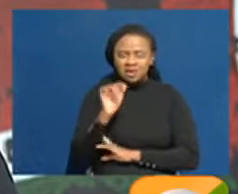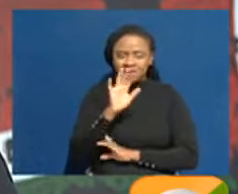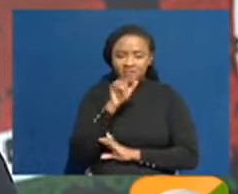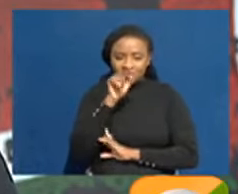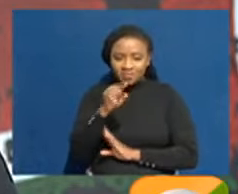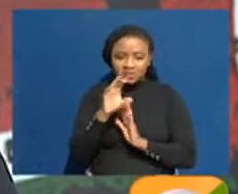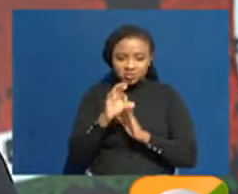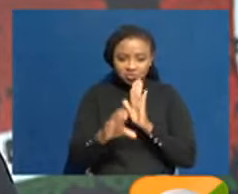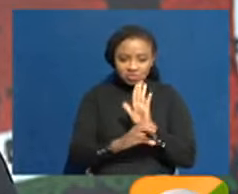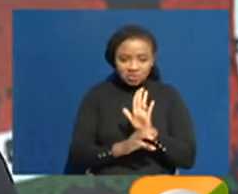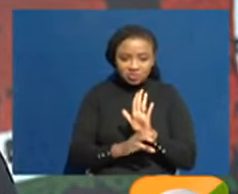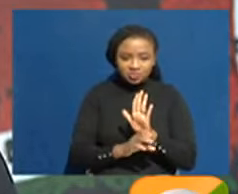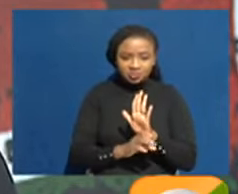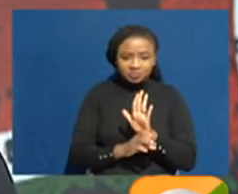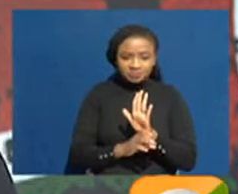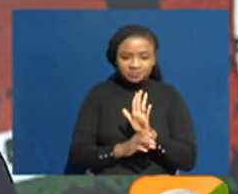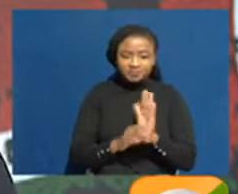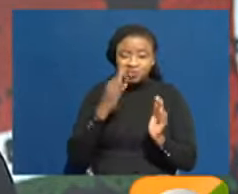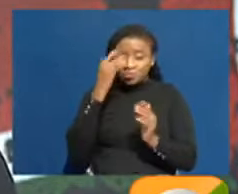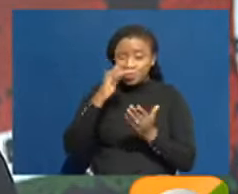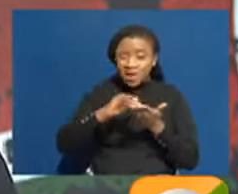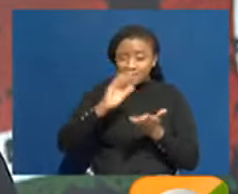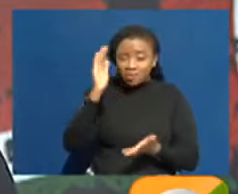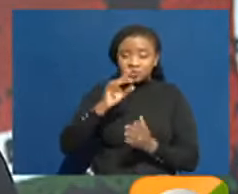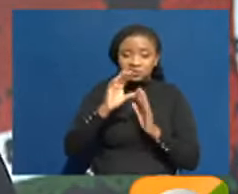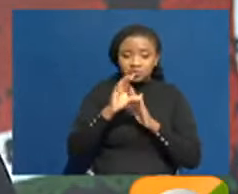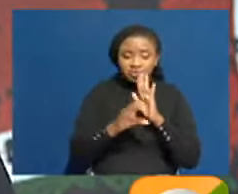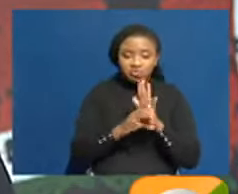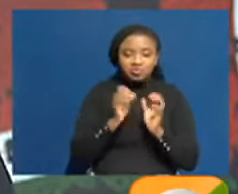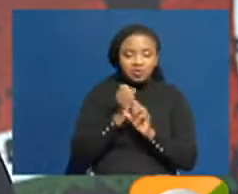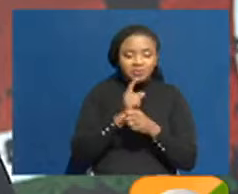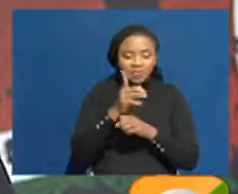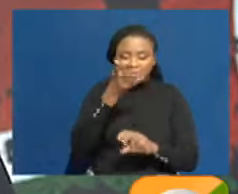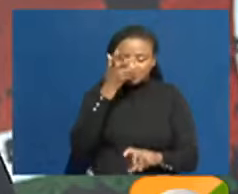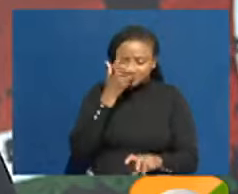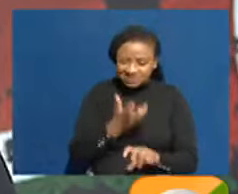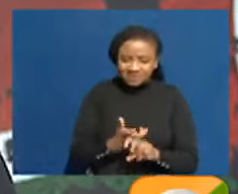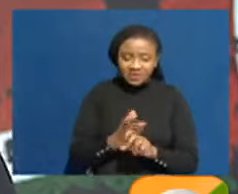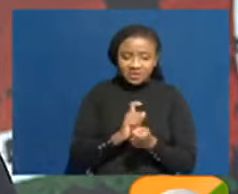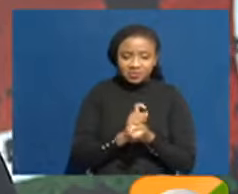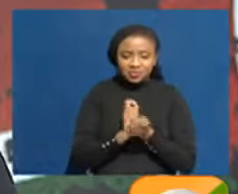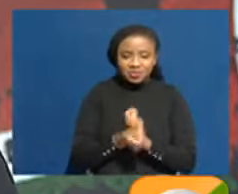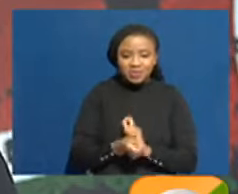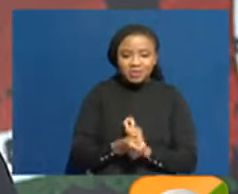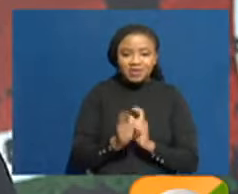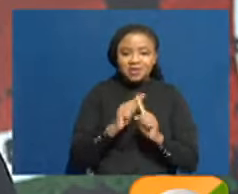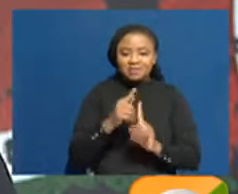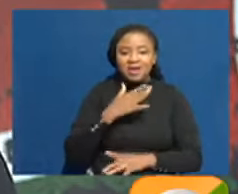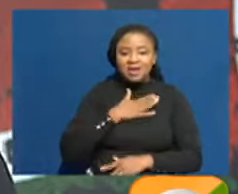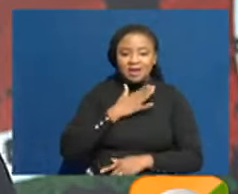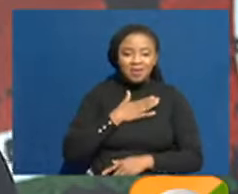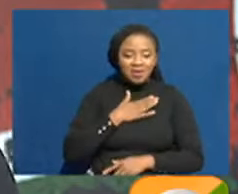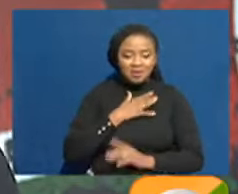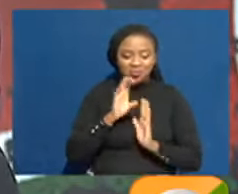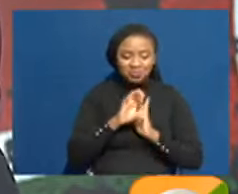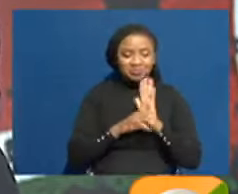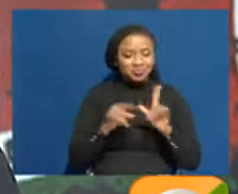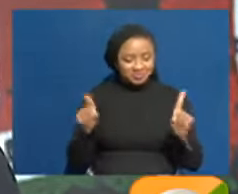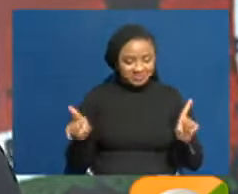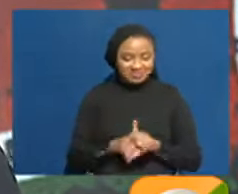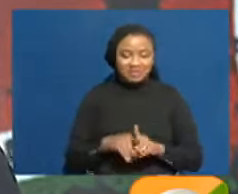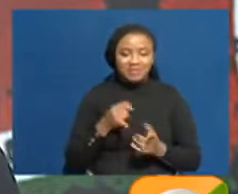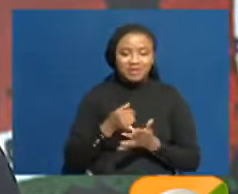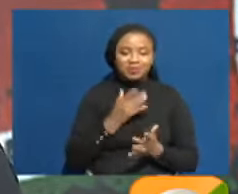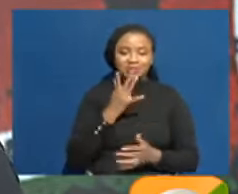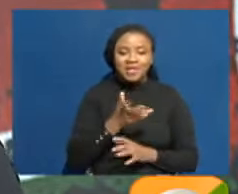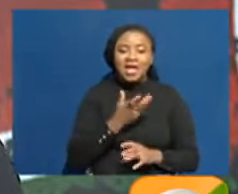So most constitutions make it very difficult to amend. Ours is one of those. In fact, there are